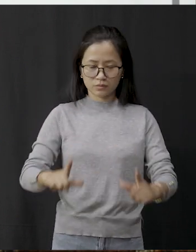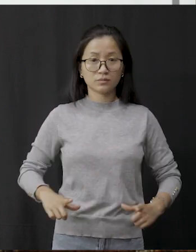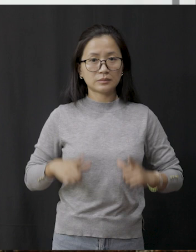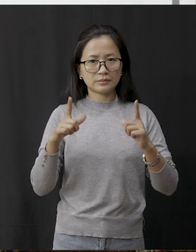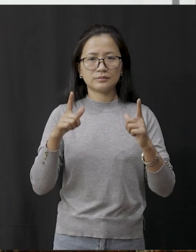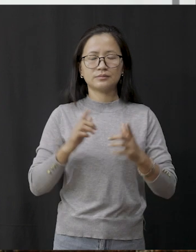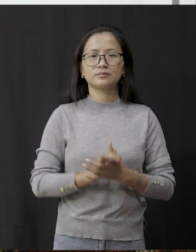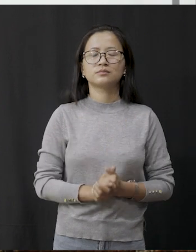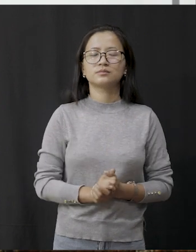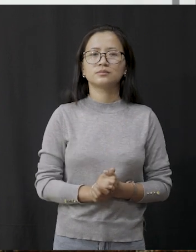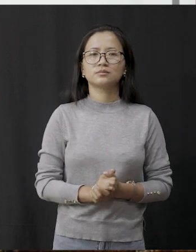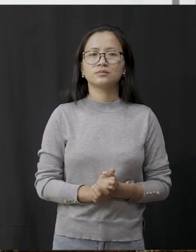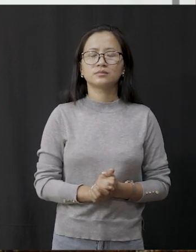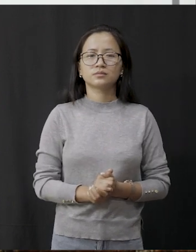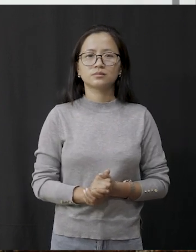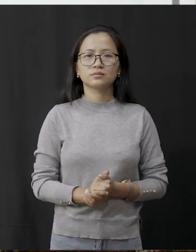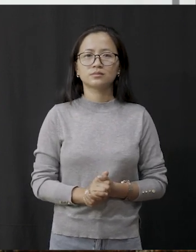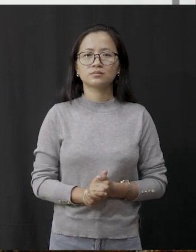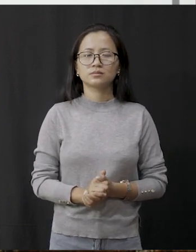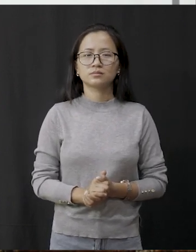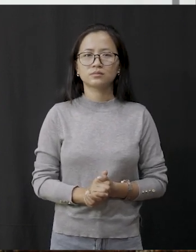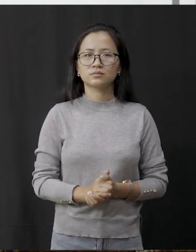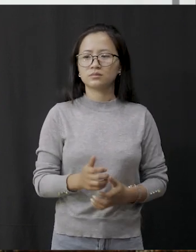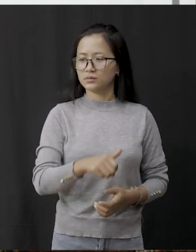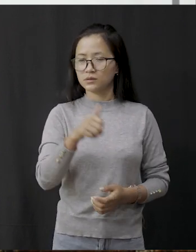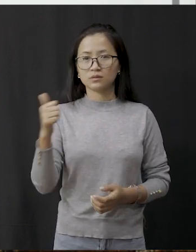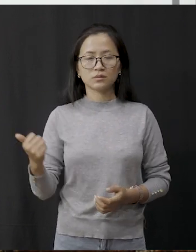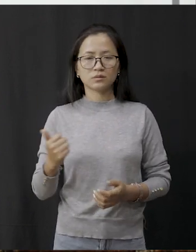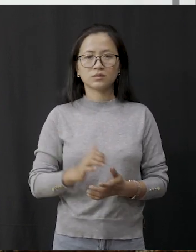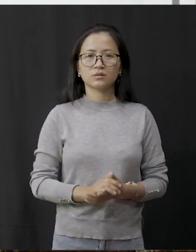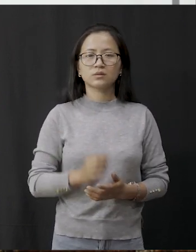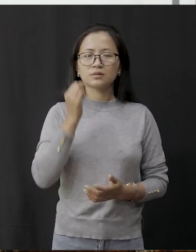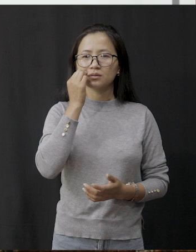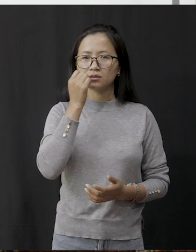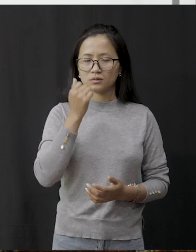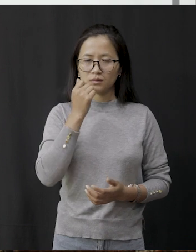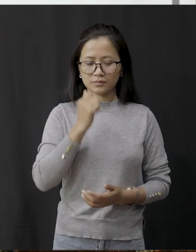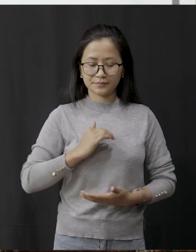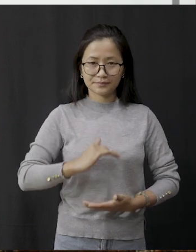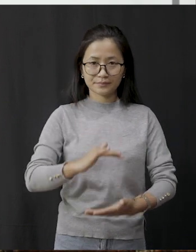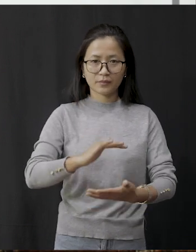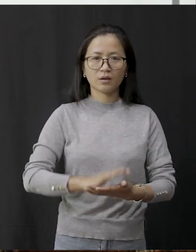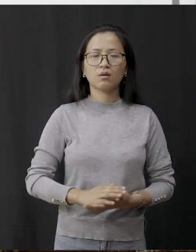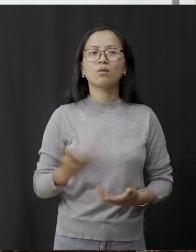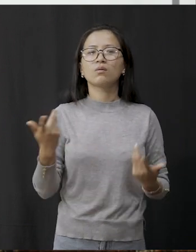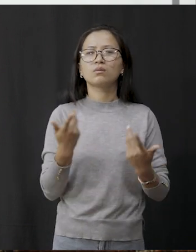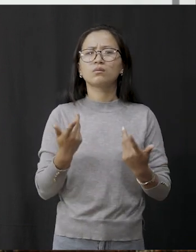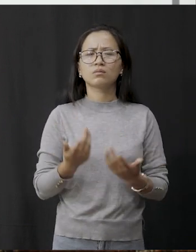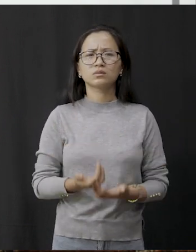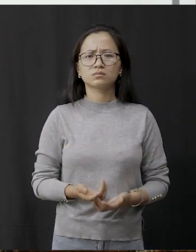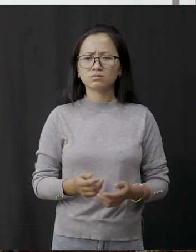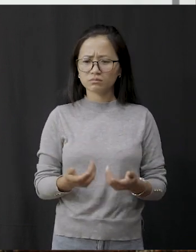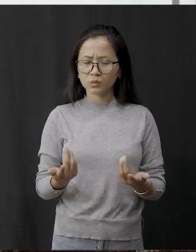living. Okay? So now the other son again asks, what kind of occupation or